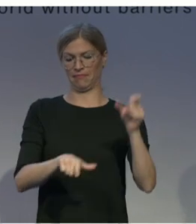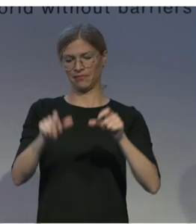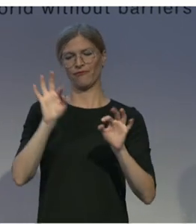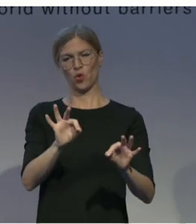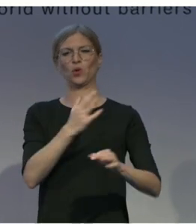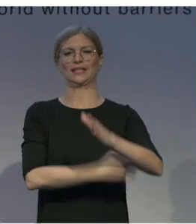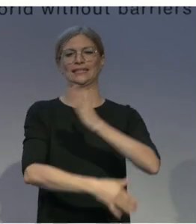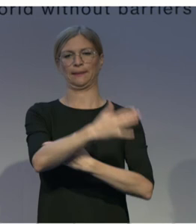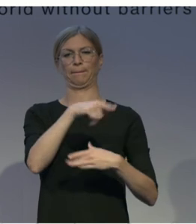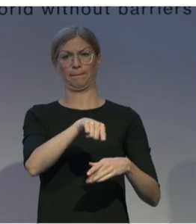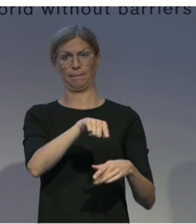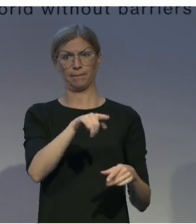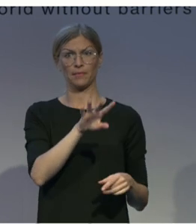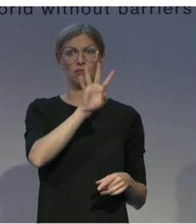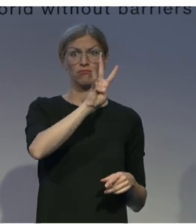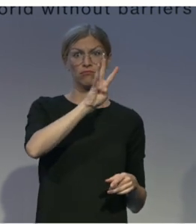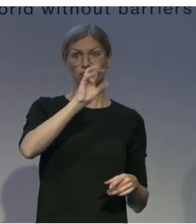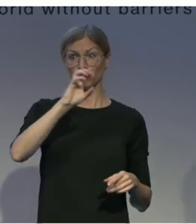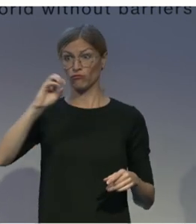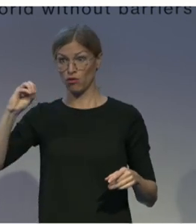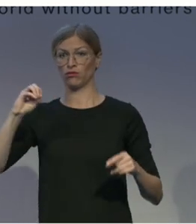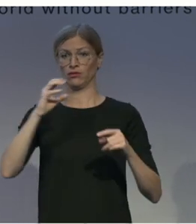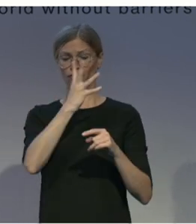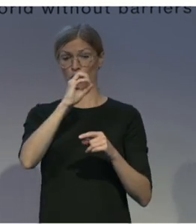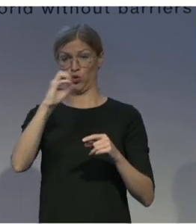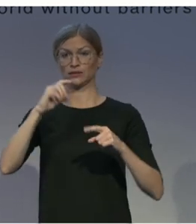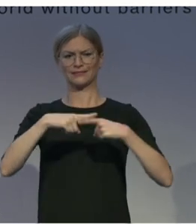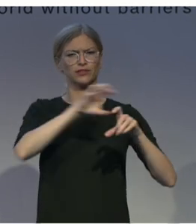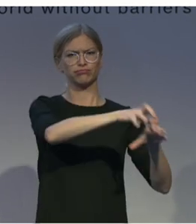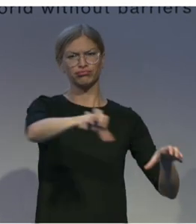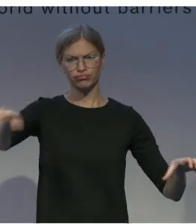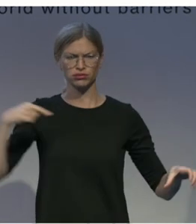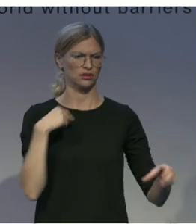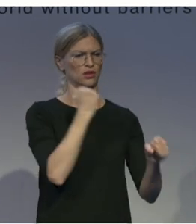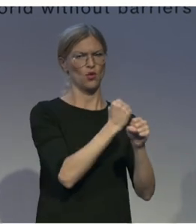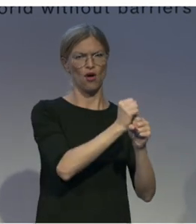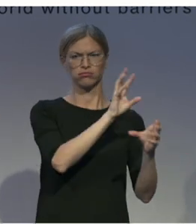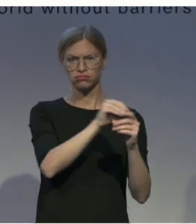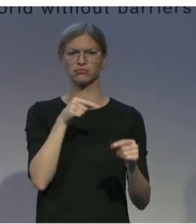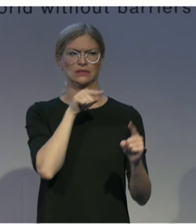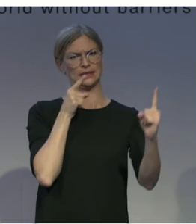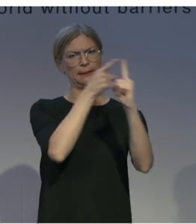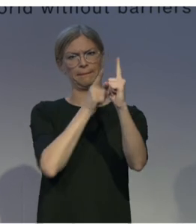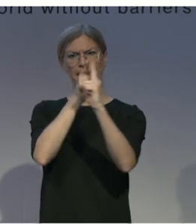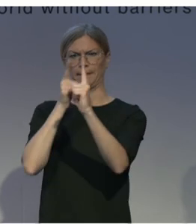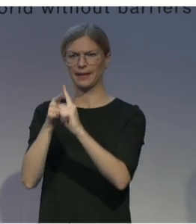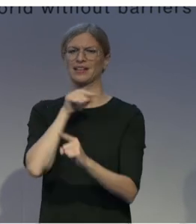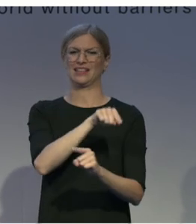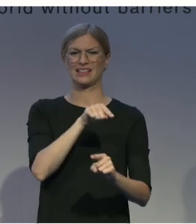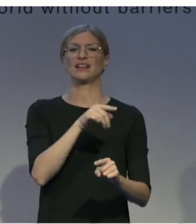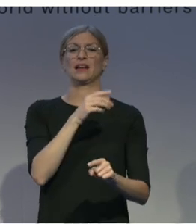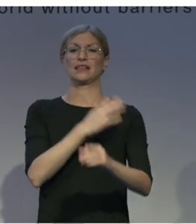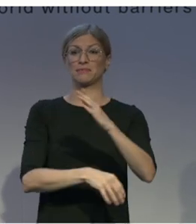other organizations across the nation, together employing about or providing employment for about 90,000 people with